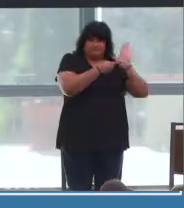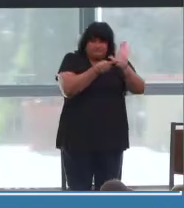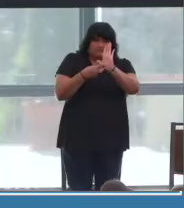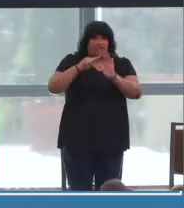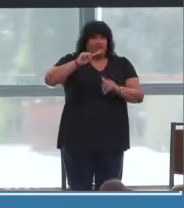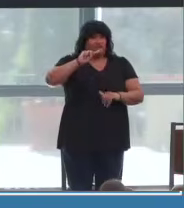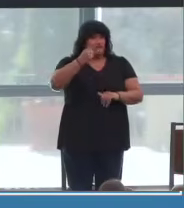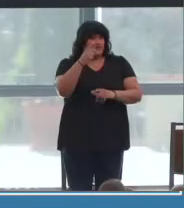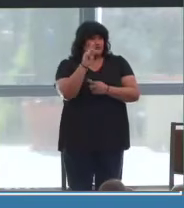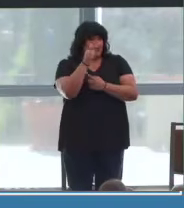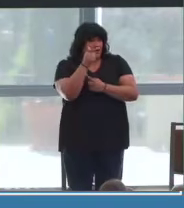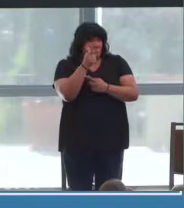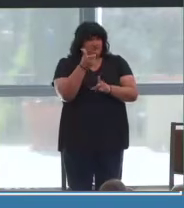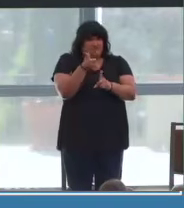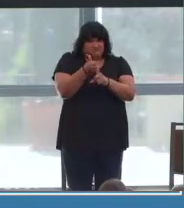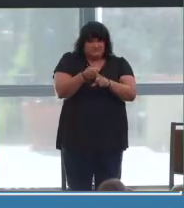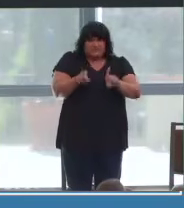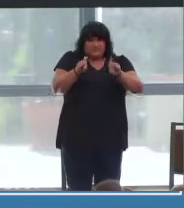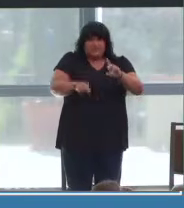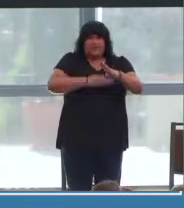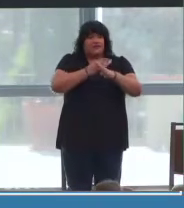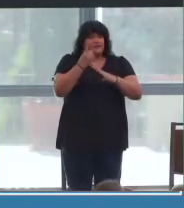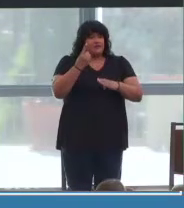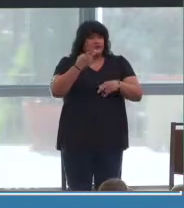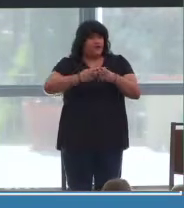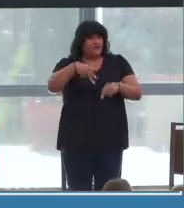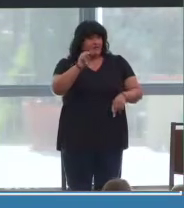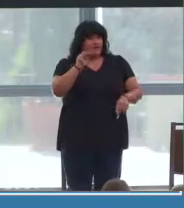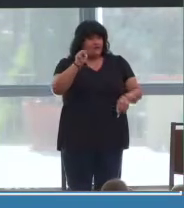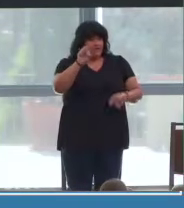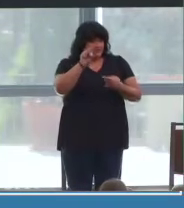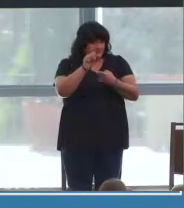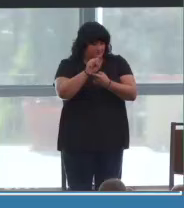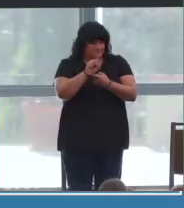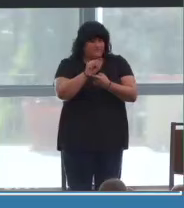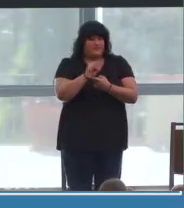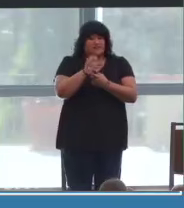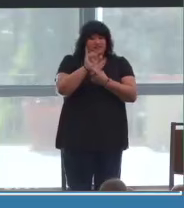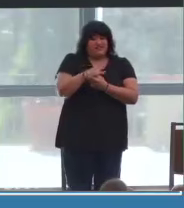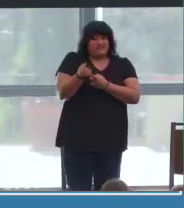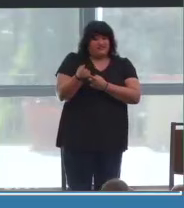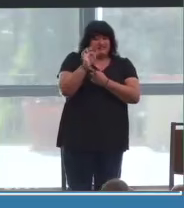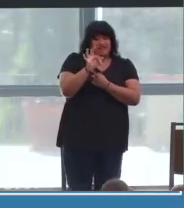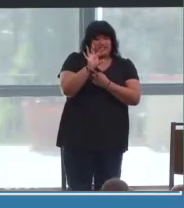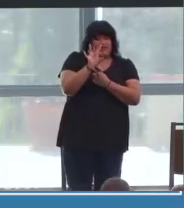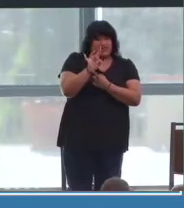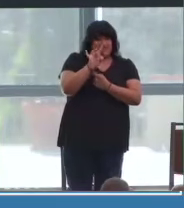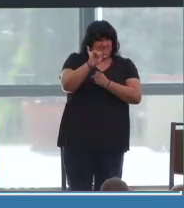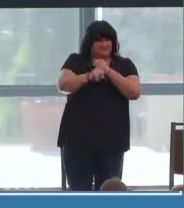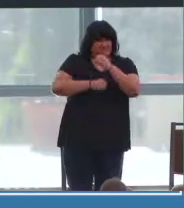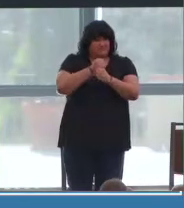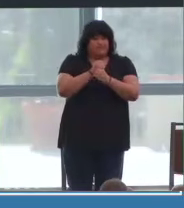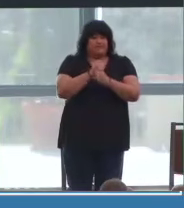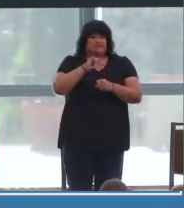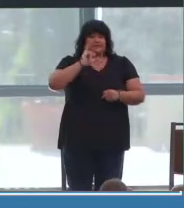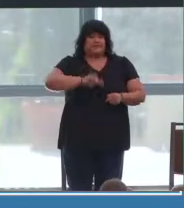was tested to block something called NETs. In 1948, the LE cell prep was